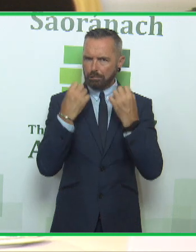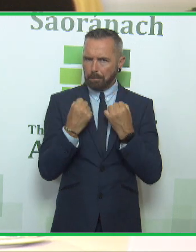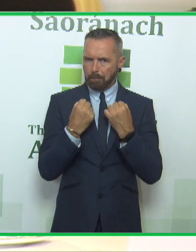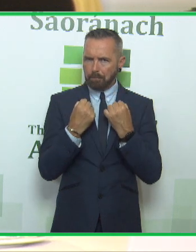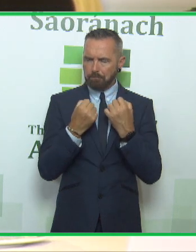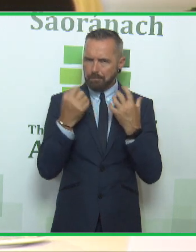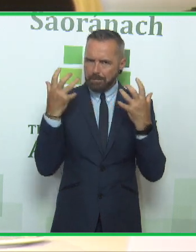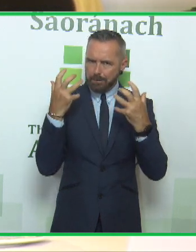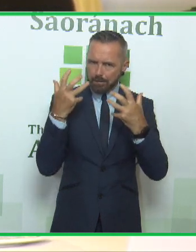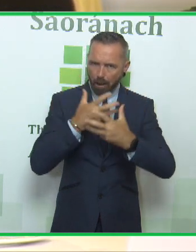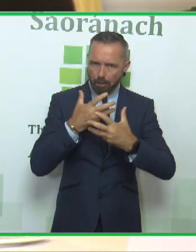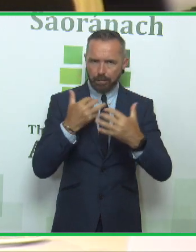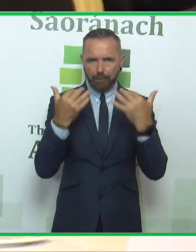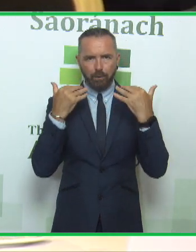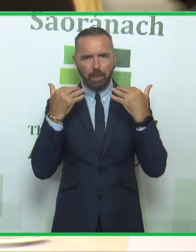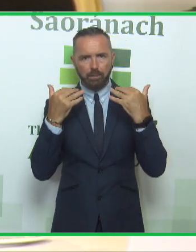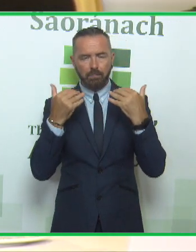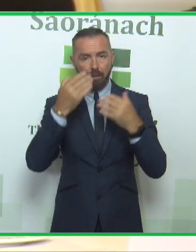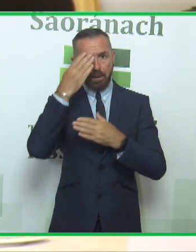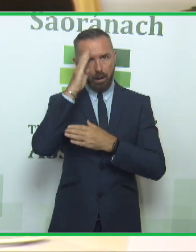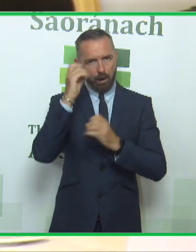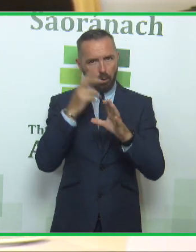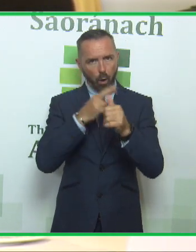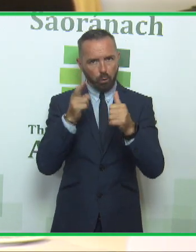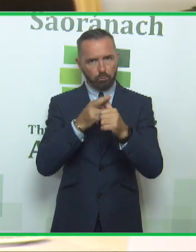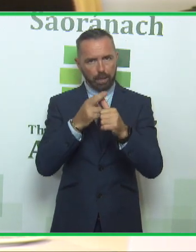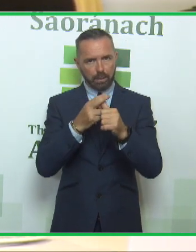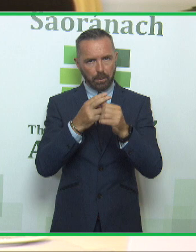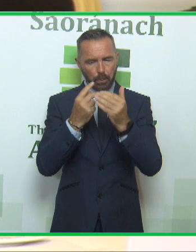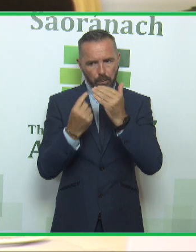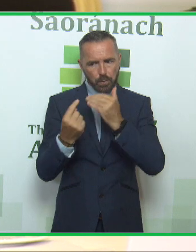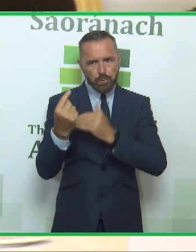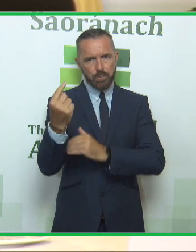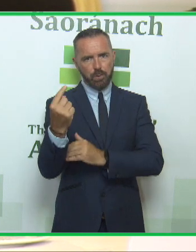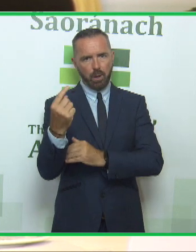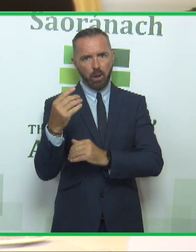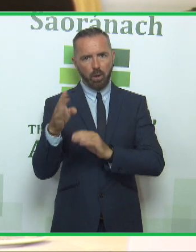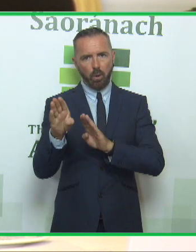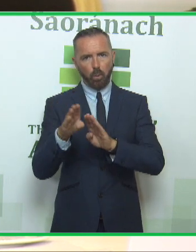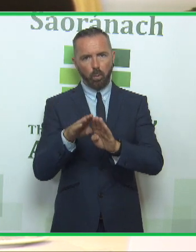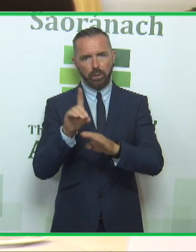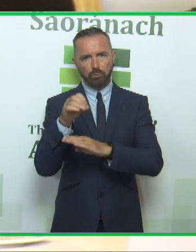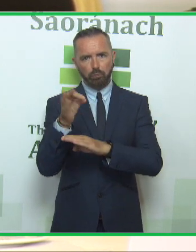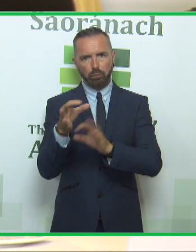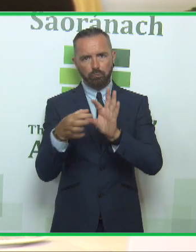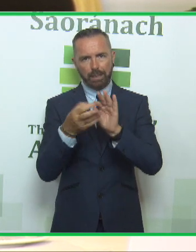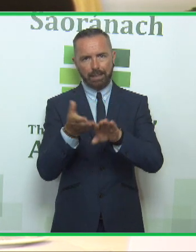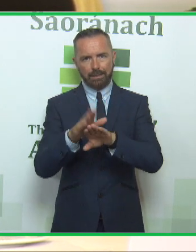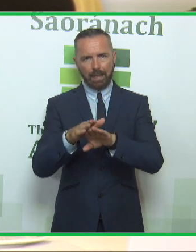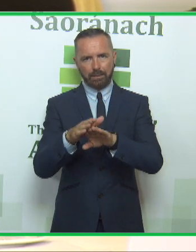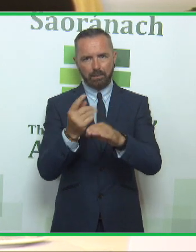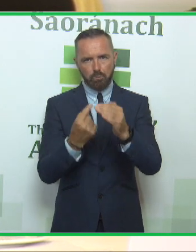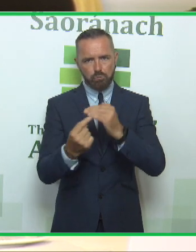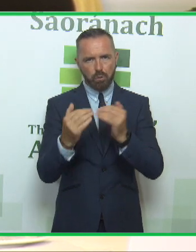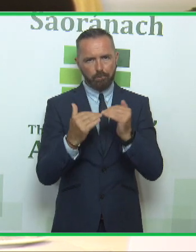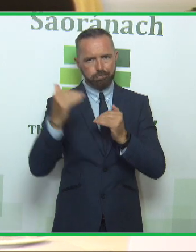stark. Ireland was already a significant outlier in terms of drug-related deaths compared to any country in the EU. I've no doubt that